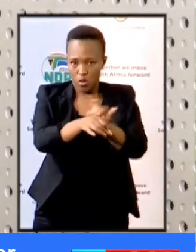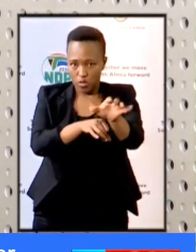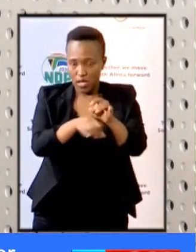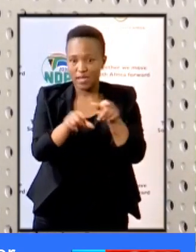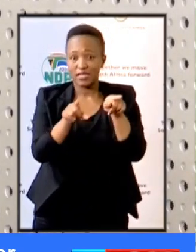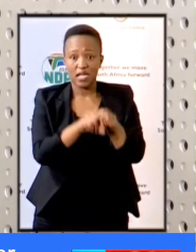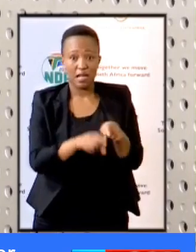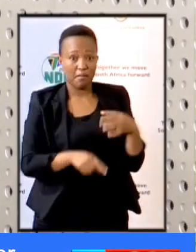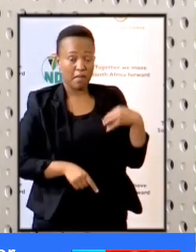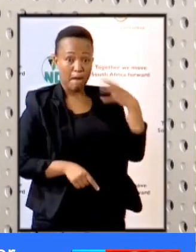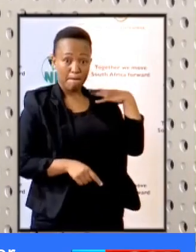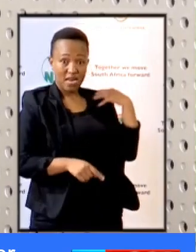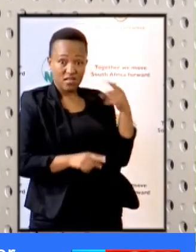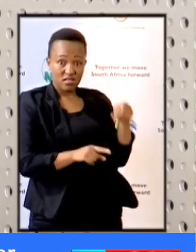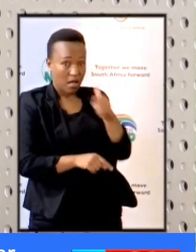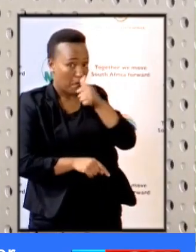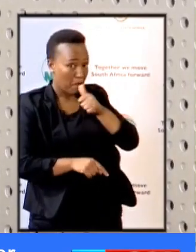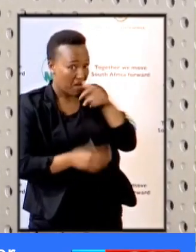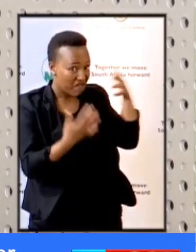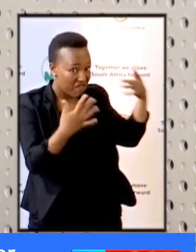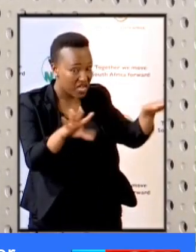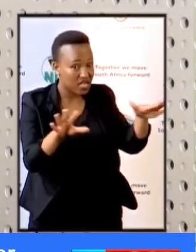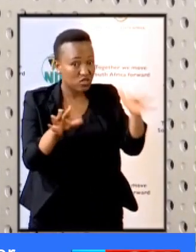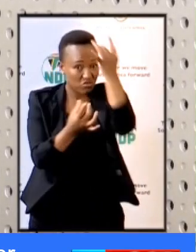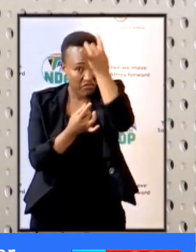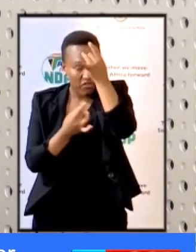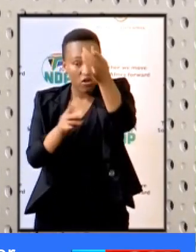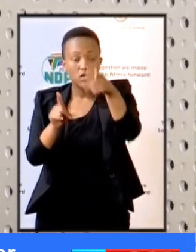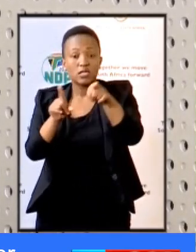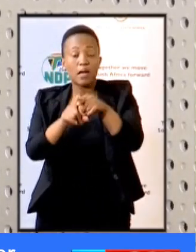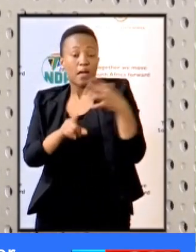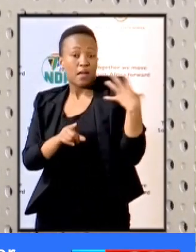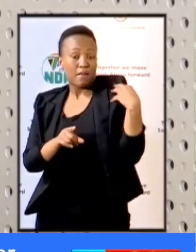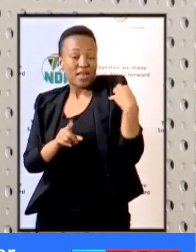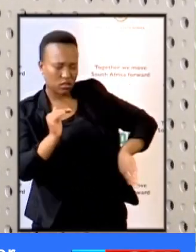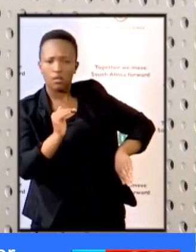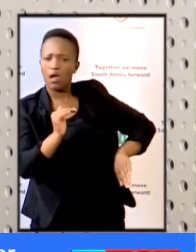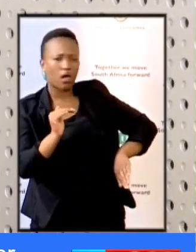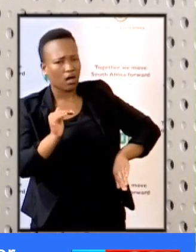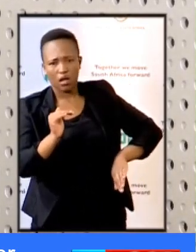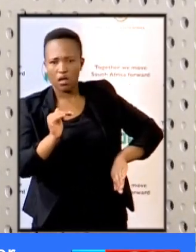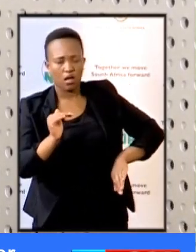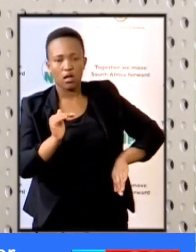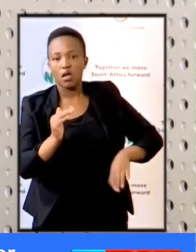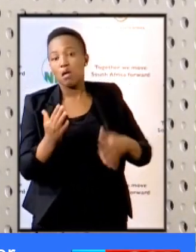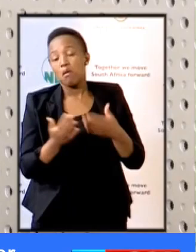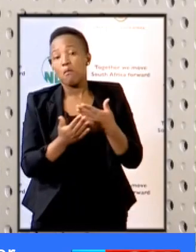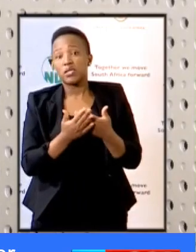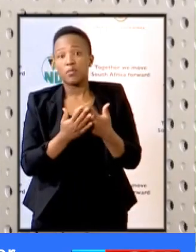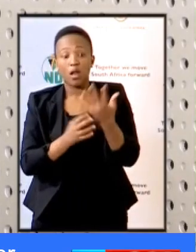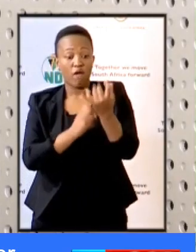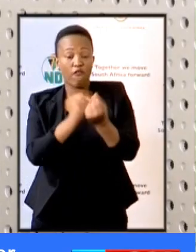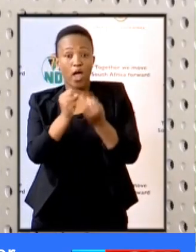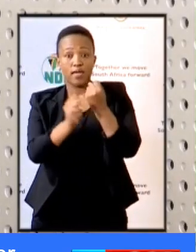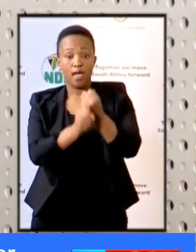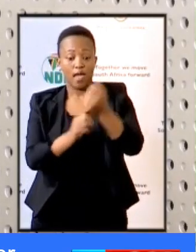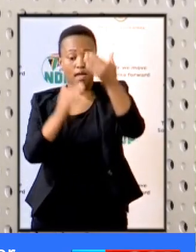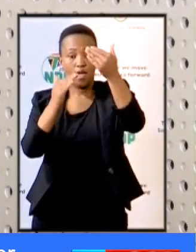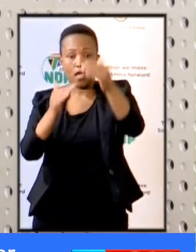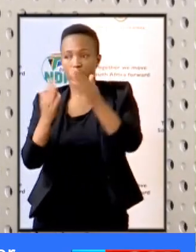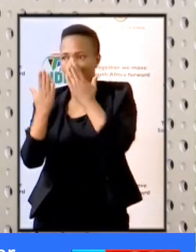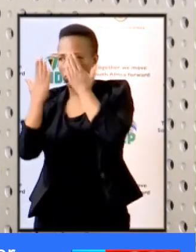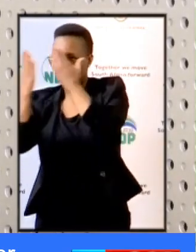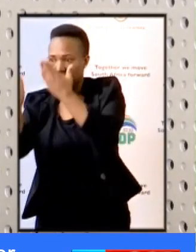Minister Motshekga was saying, and Minister. So we might not finish the academic year for everybody